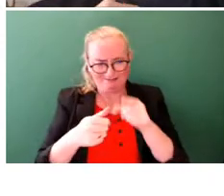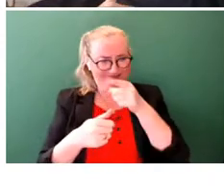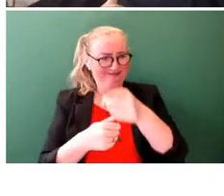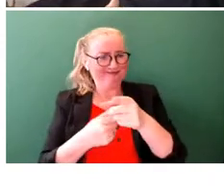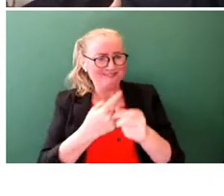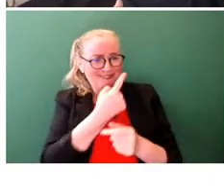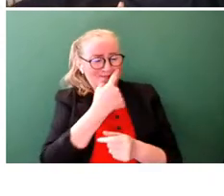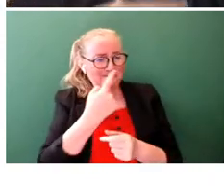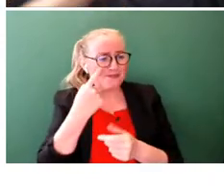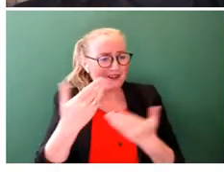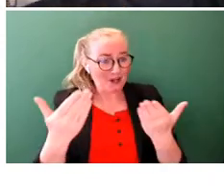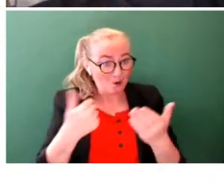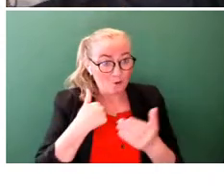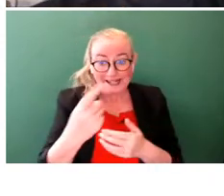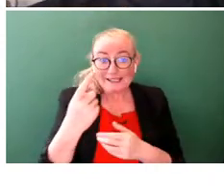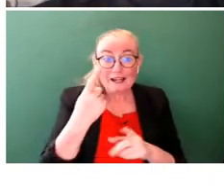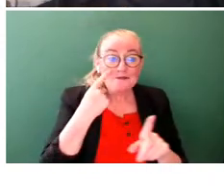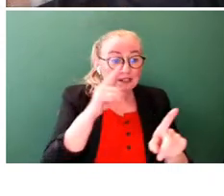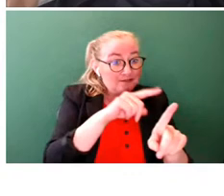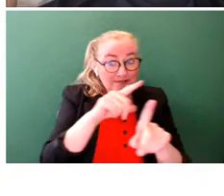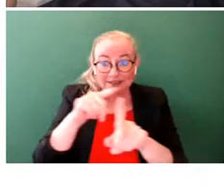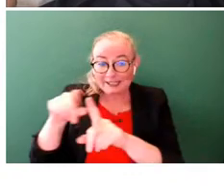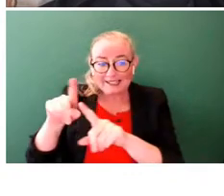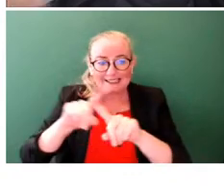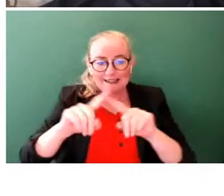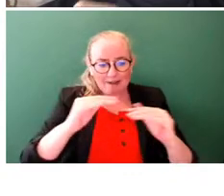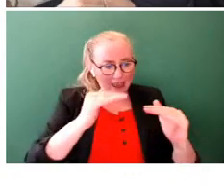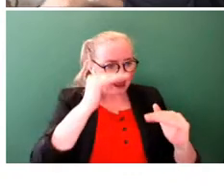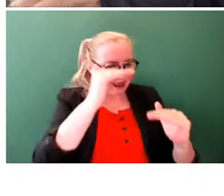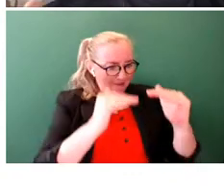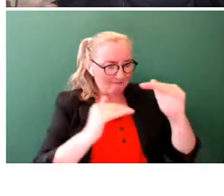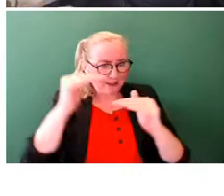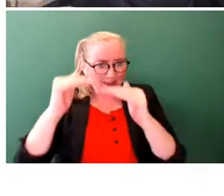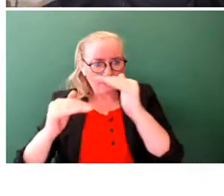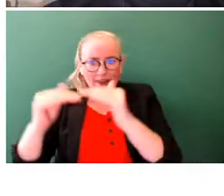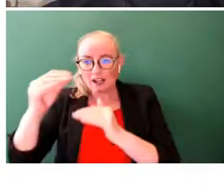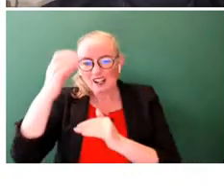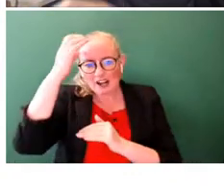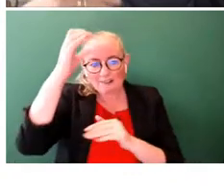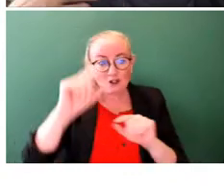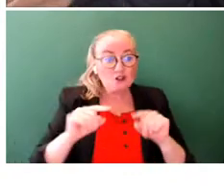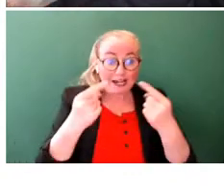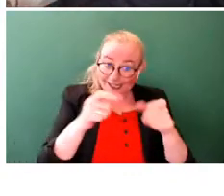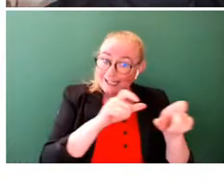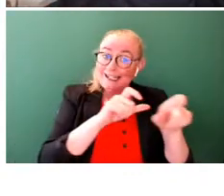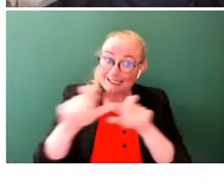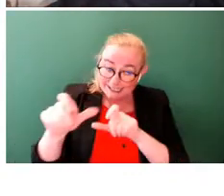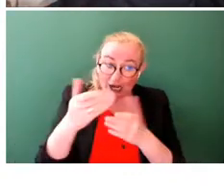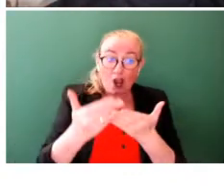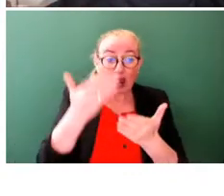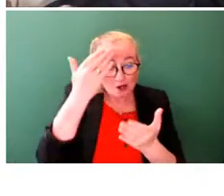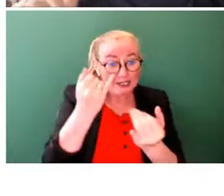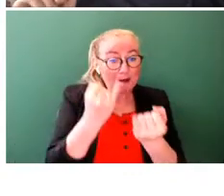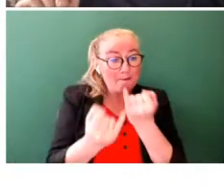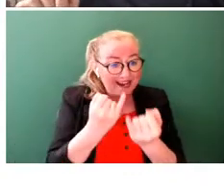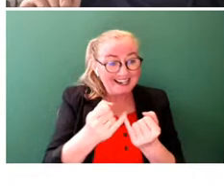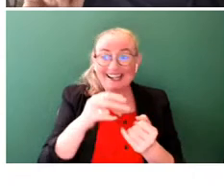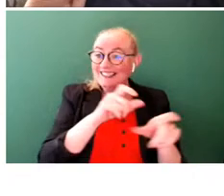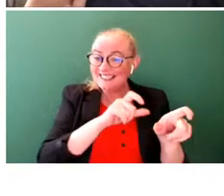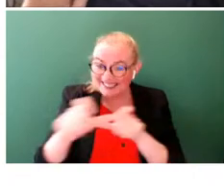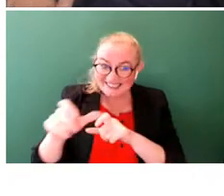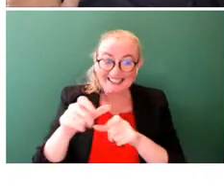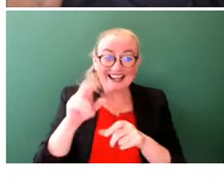We've looked at people at all different levels of cognitive challenge, and they can still learn to play, they can enjoy the game.